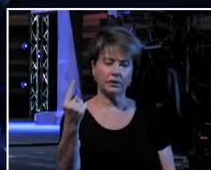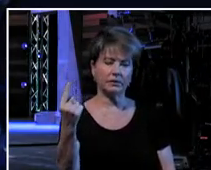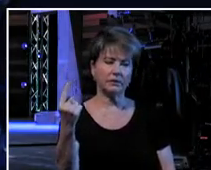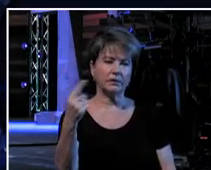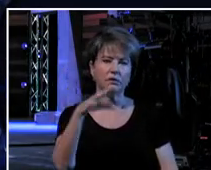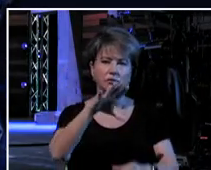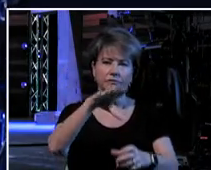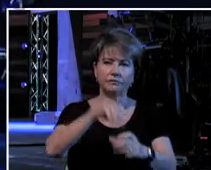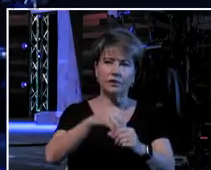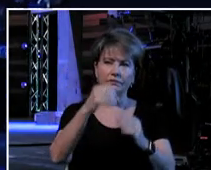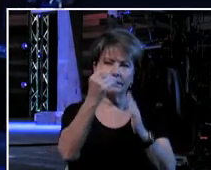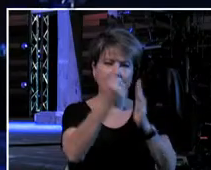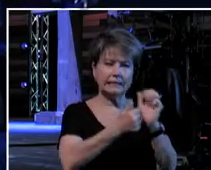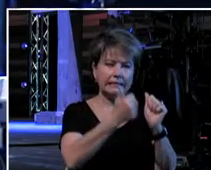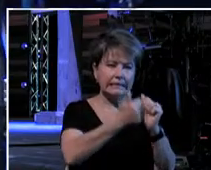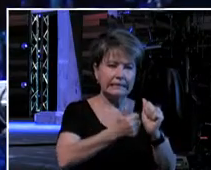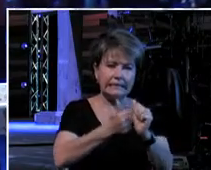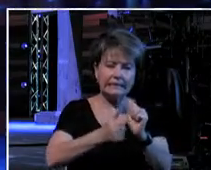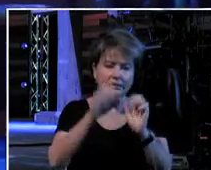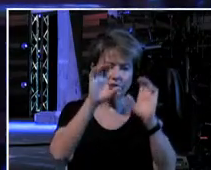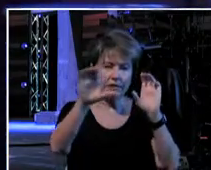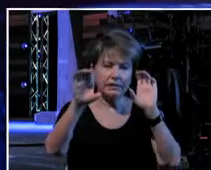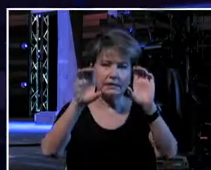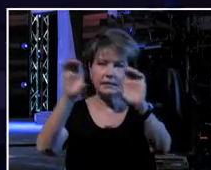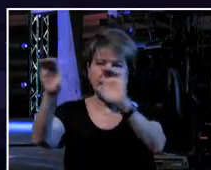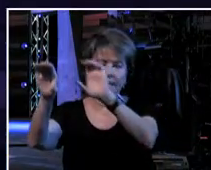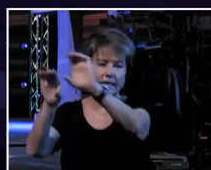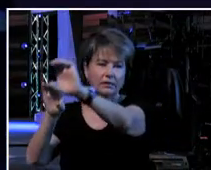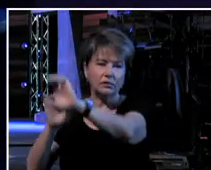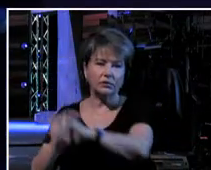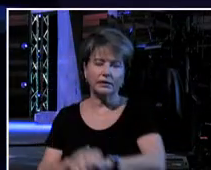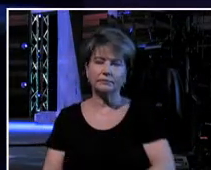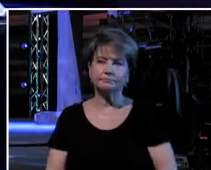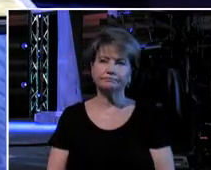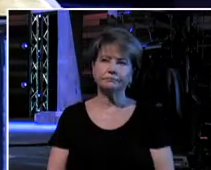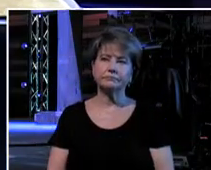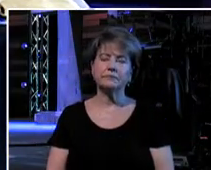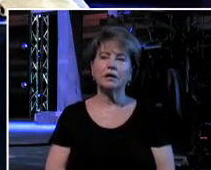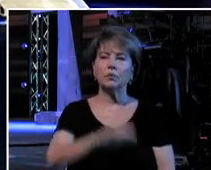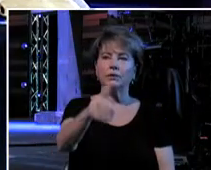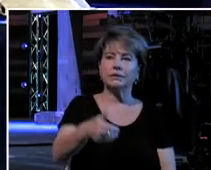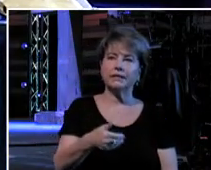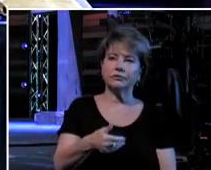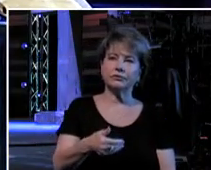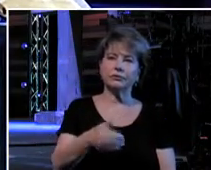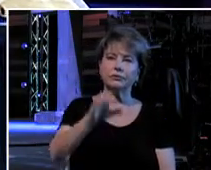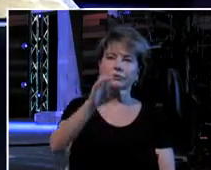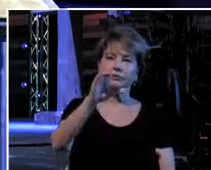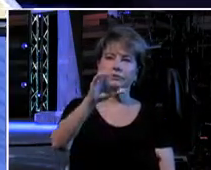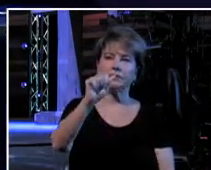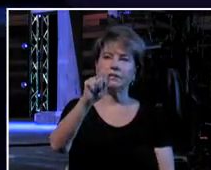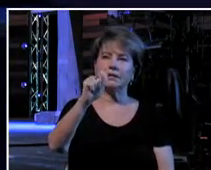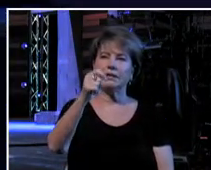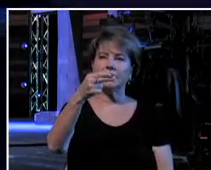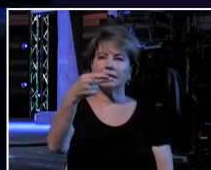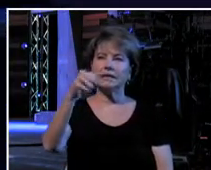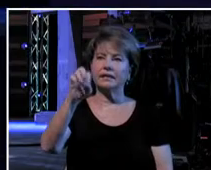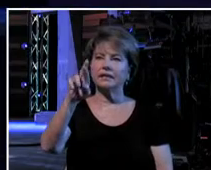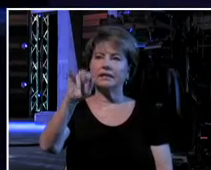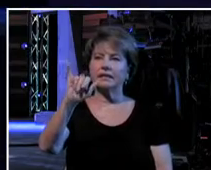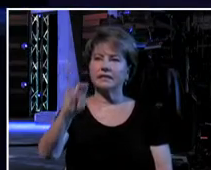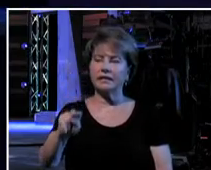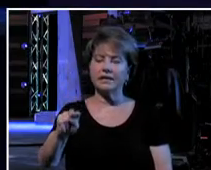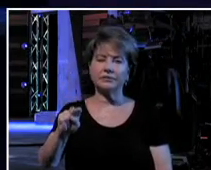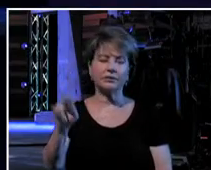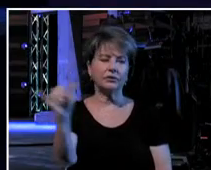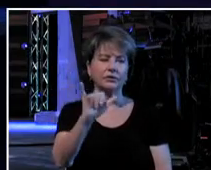I want to introduce you to one of the stories of someone here in our church. Her name is Catherine, and she's going to share her story, her never